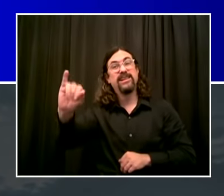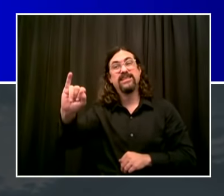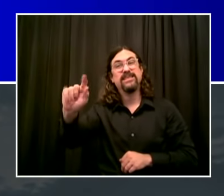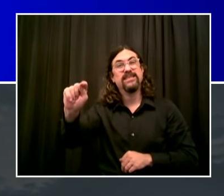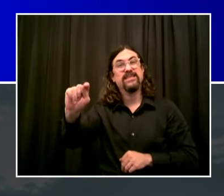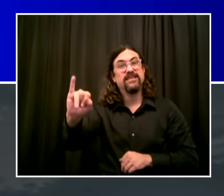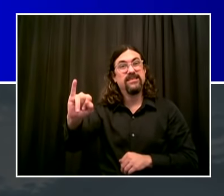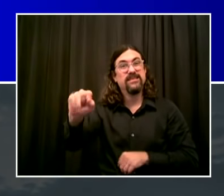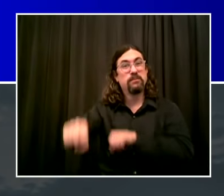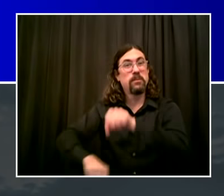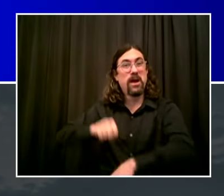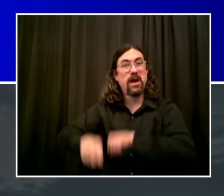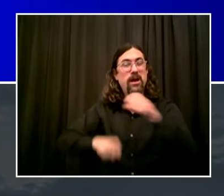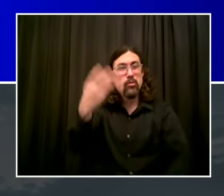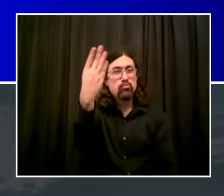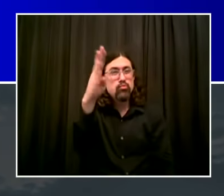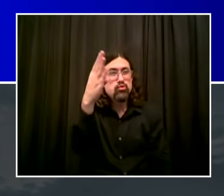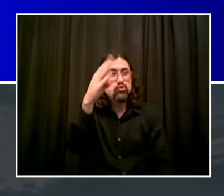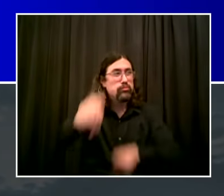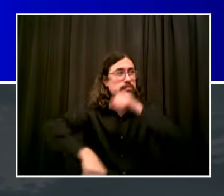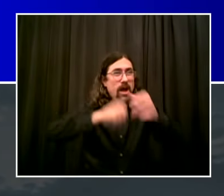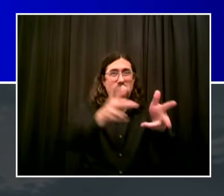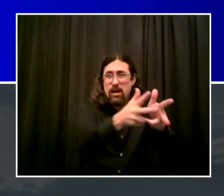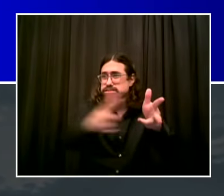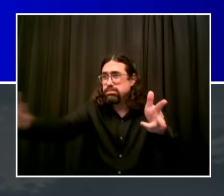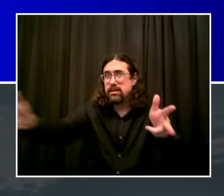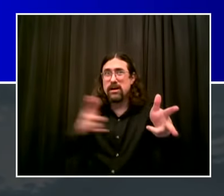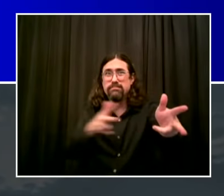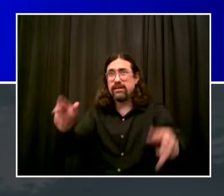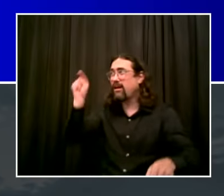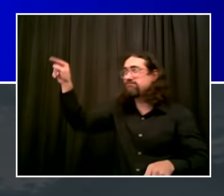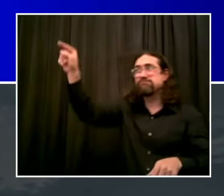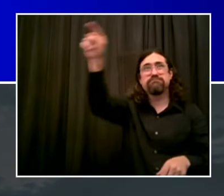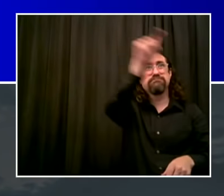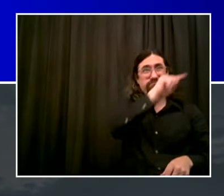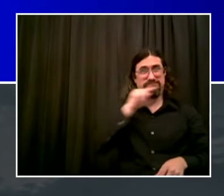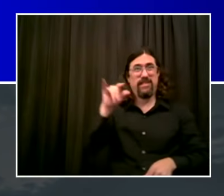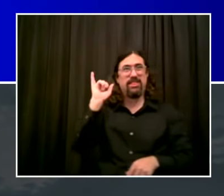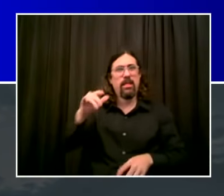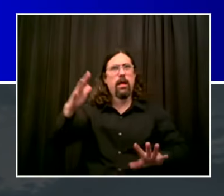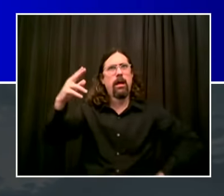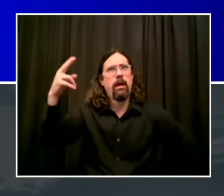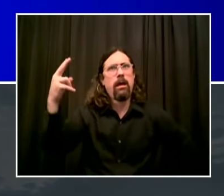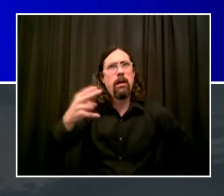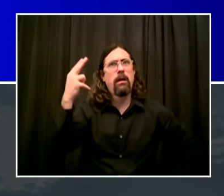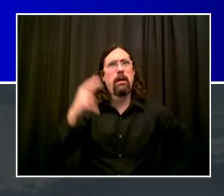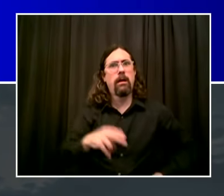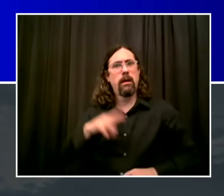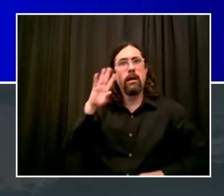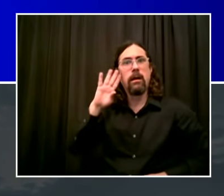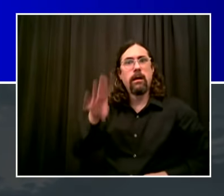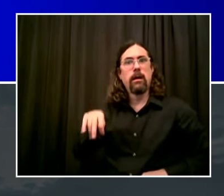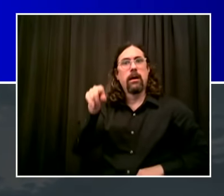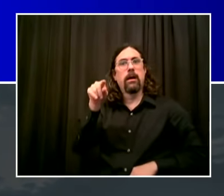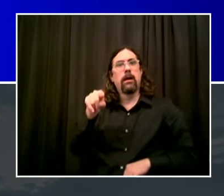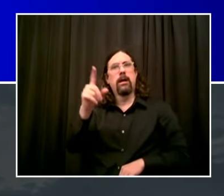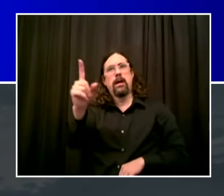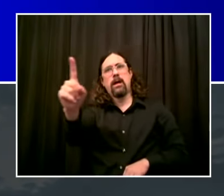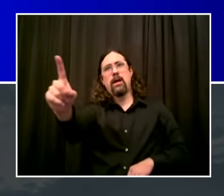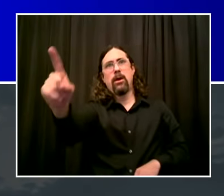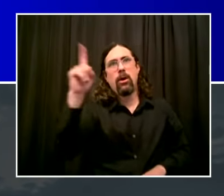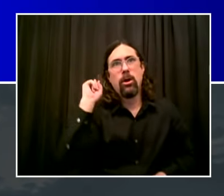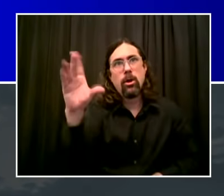last week, the 100 millionth City Bike trip in New York City. 100 million trips